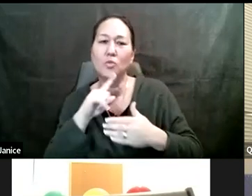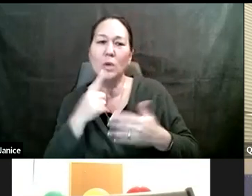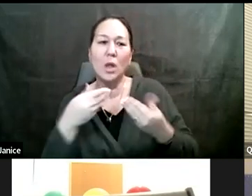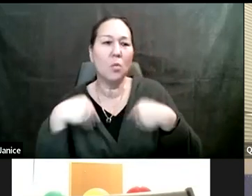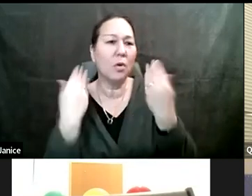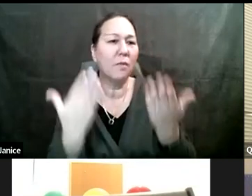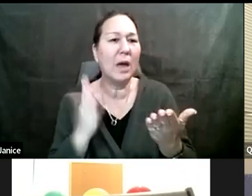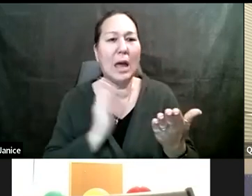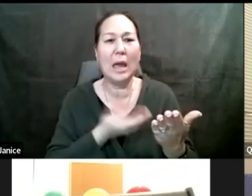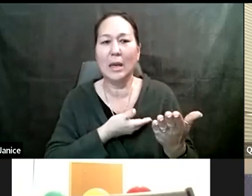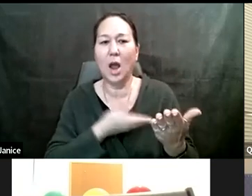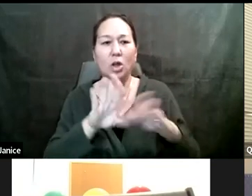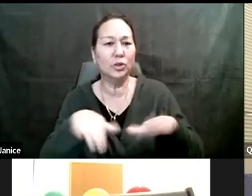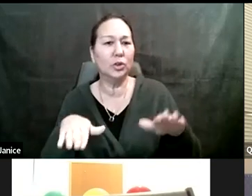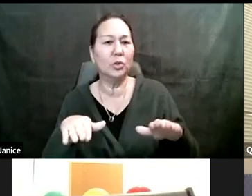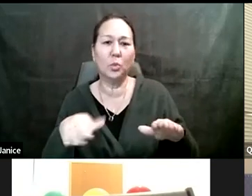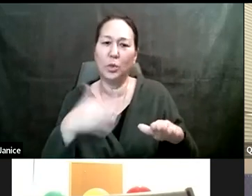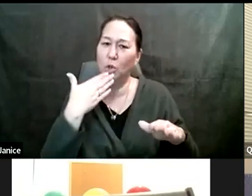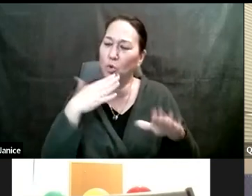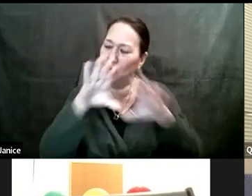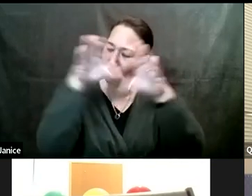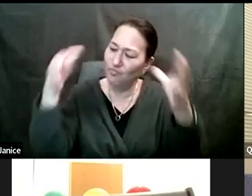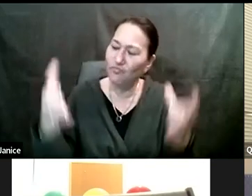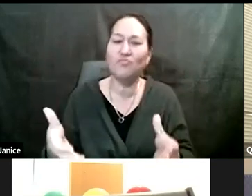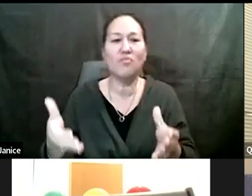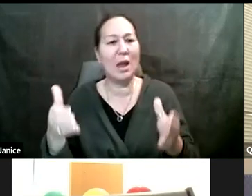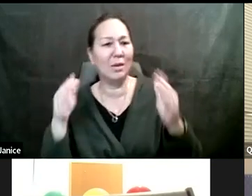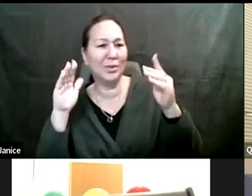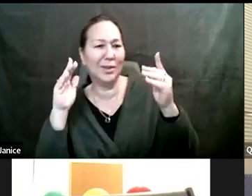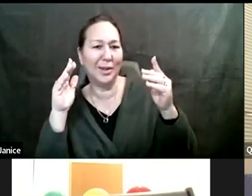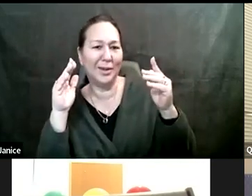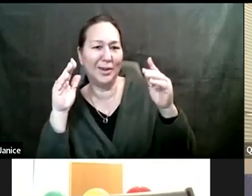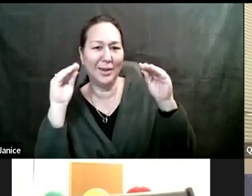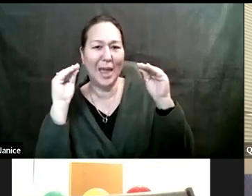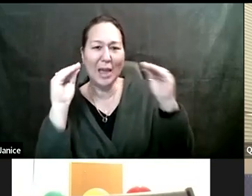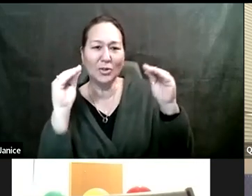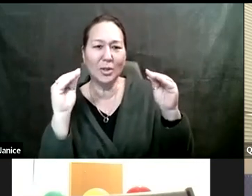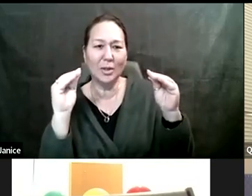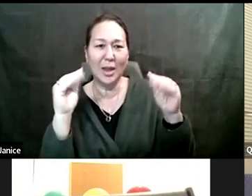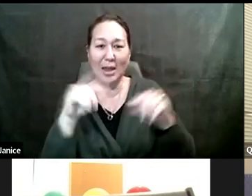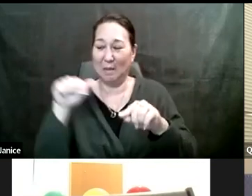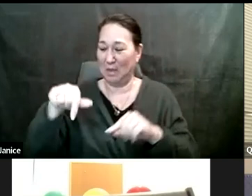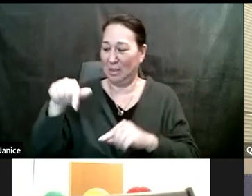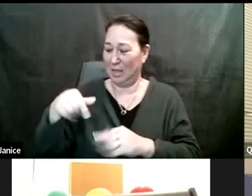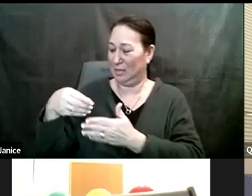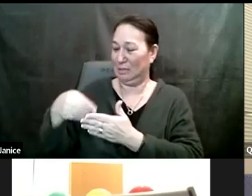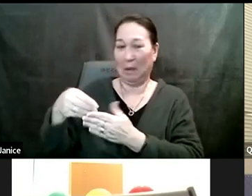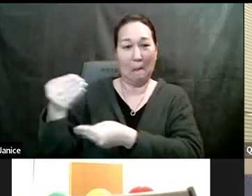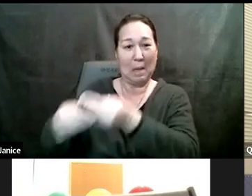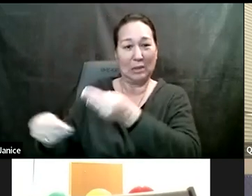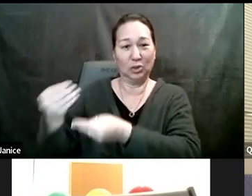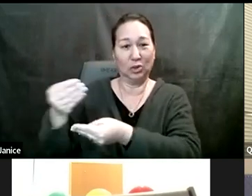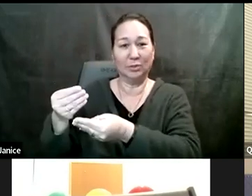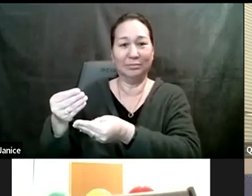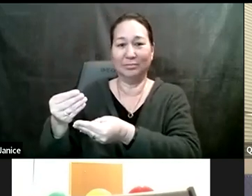ethnic studies is an excellent example this budget has insufficient funds and funds that could be spent more